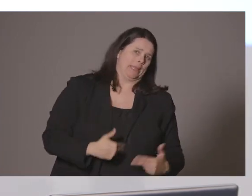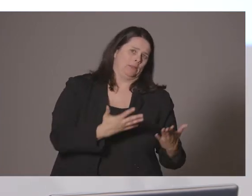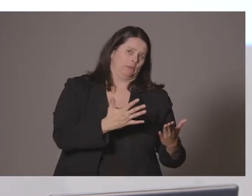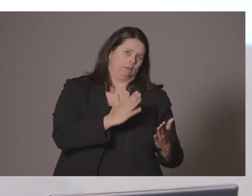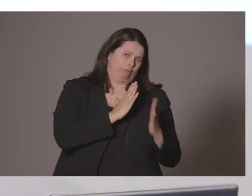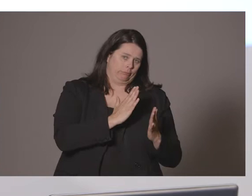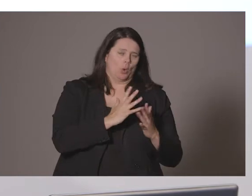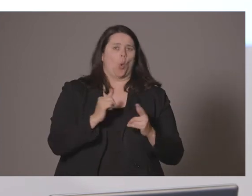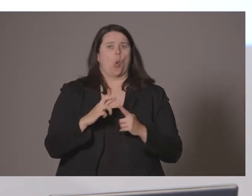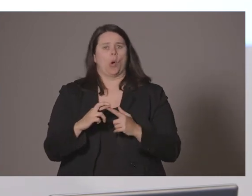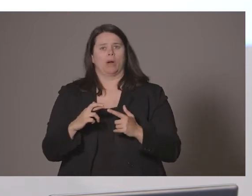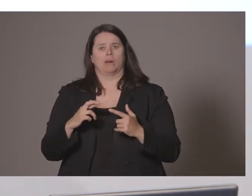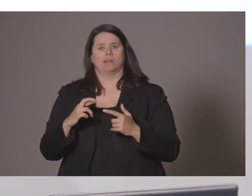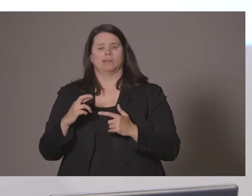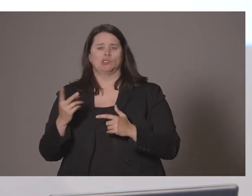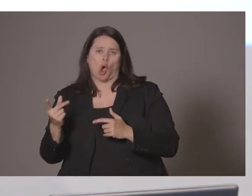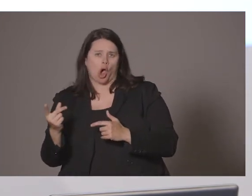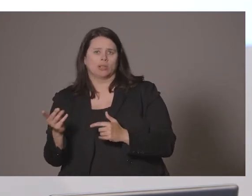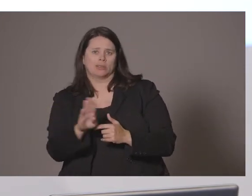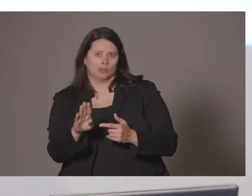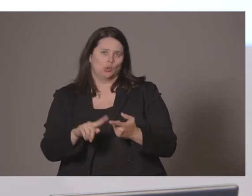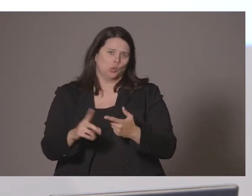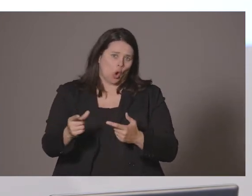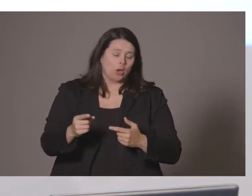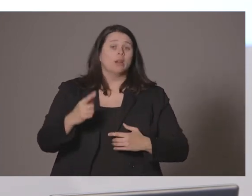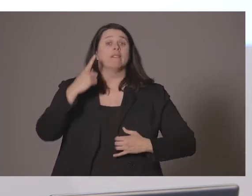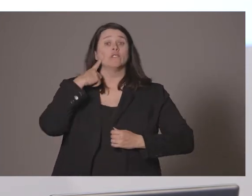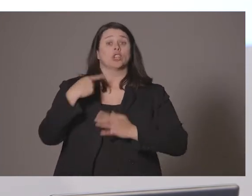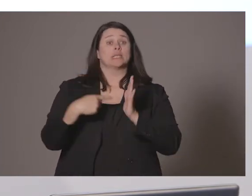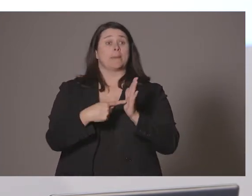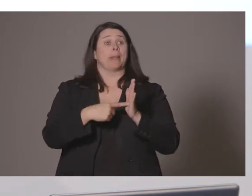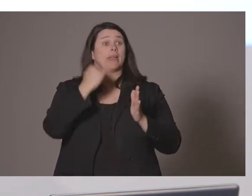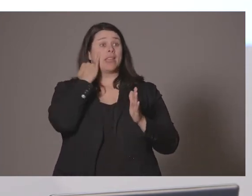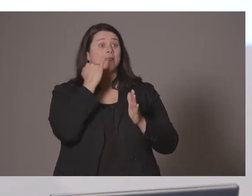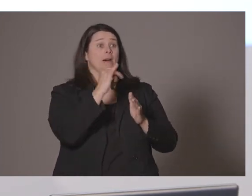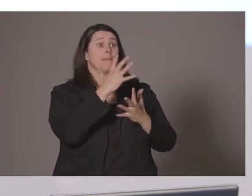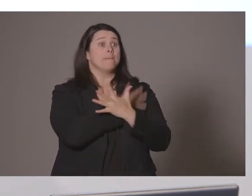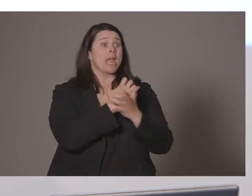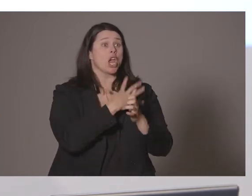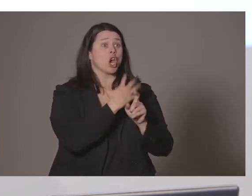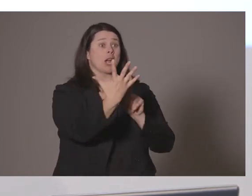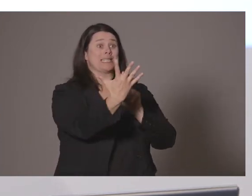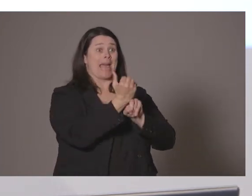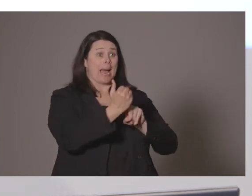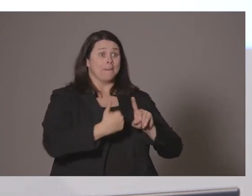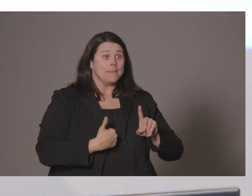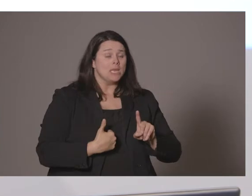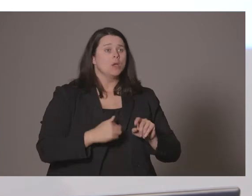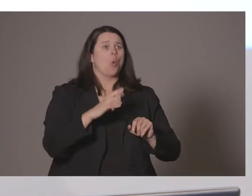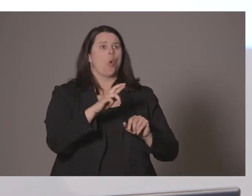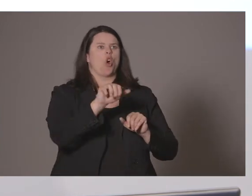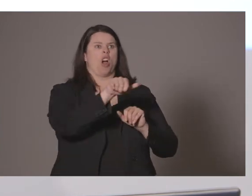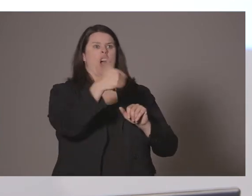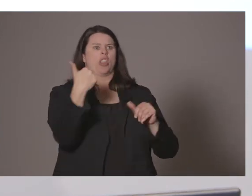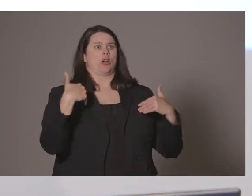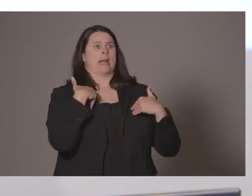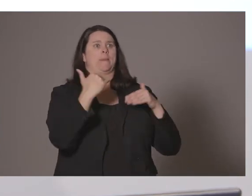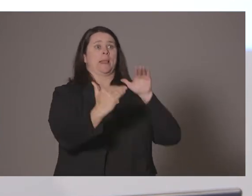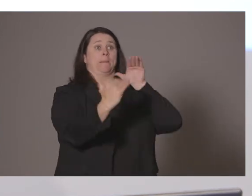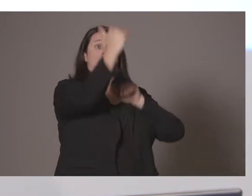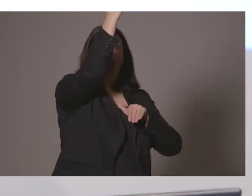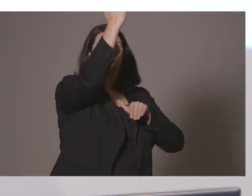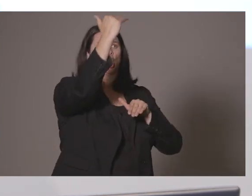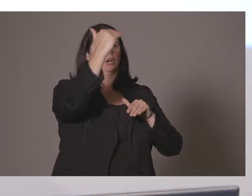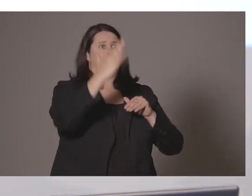some part of my hindbrain knows that if I'm being attacked by a bear or being attacked by an animal that's bigger, faster, stronger than I